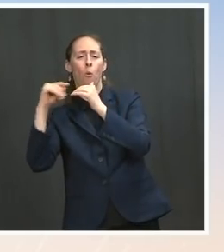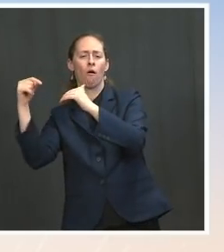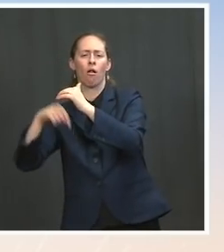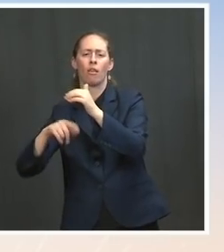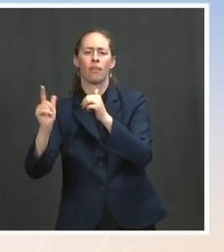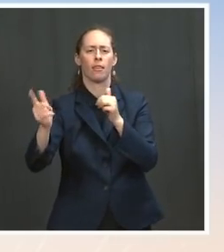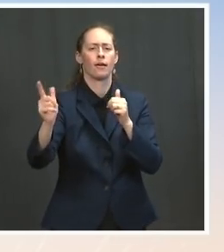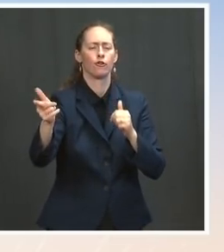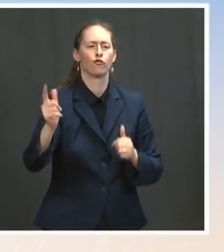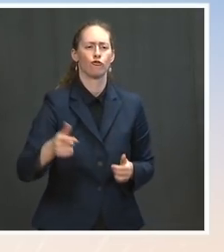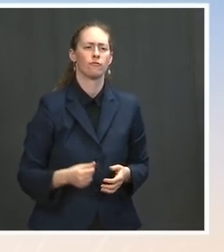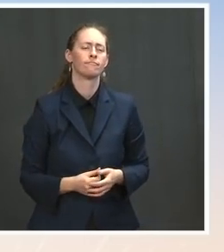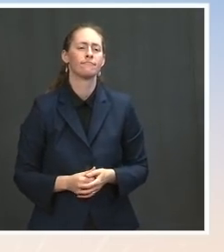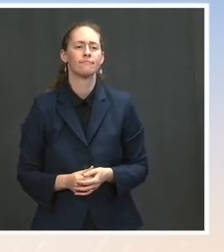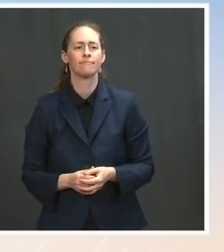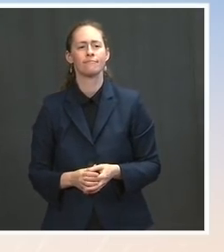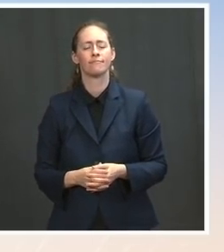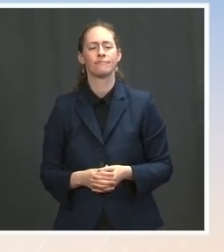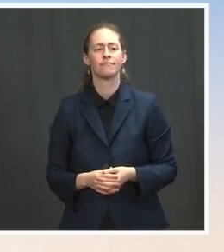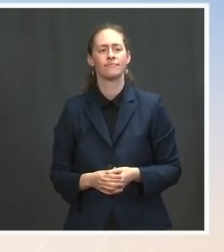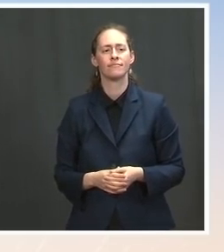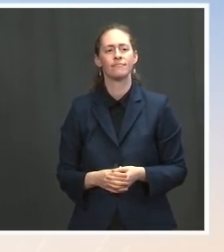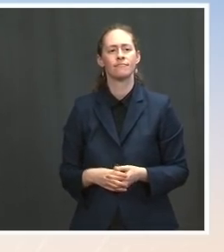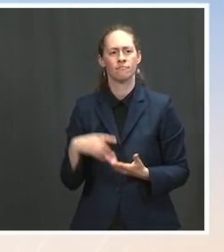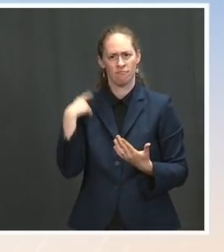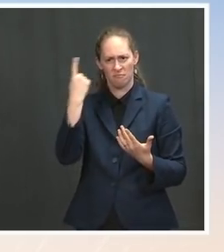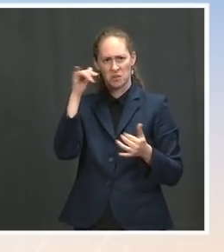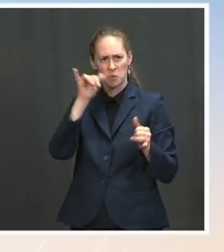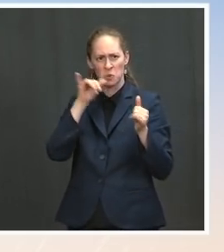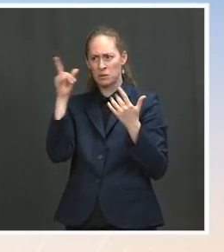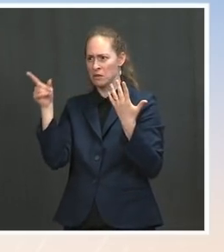prioritize these multiple things that she has